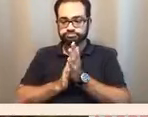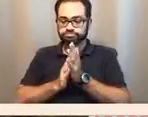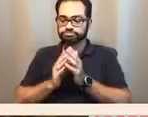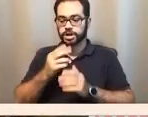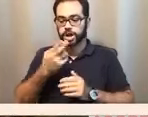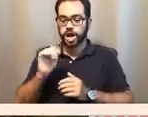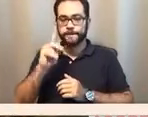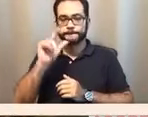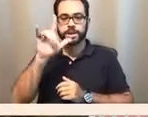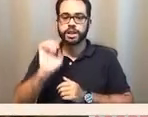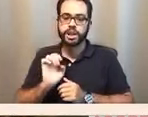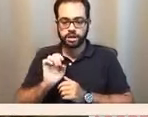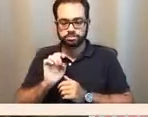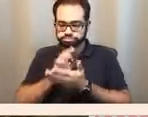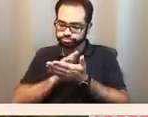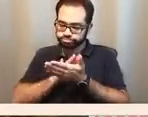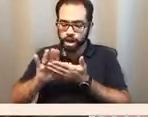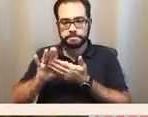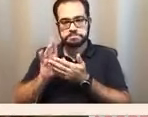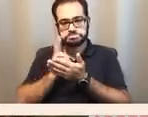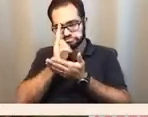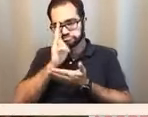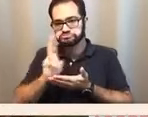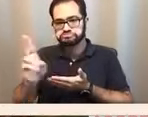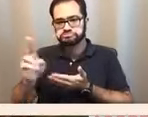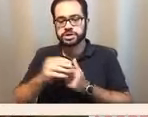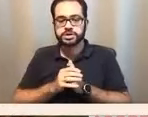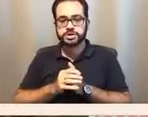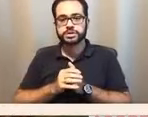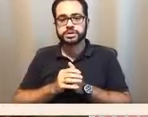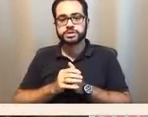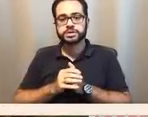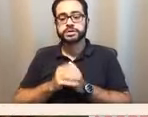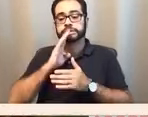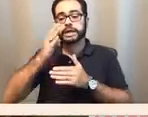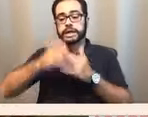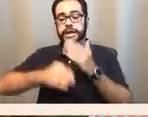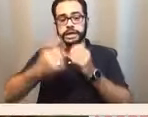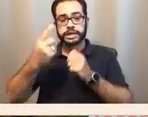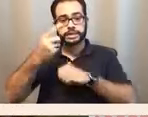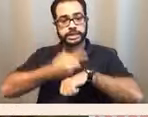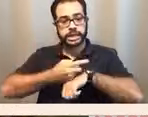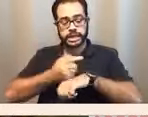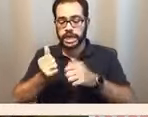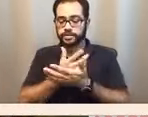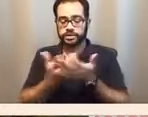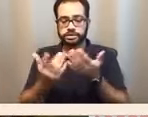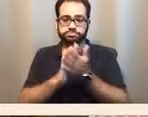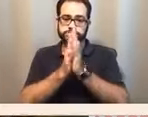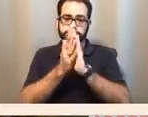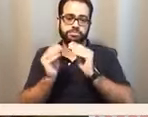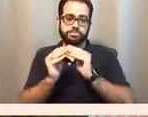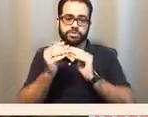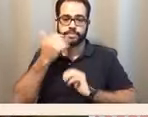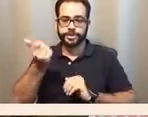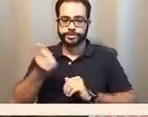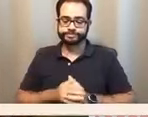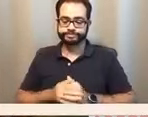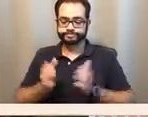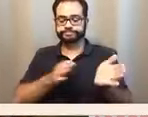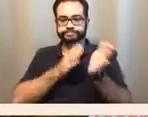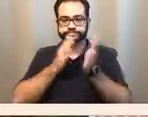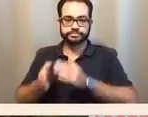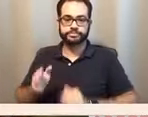pie. And at the end of the day, things will be much better. Now, L, this is a good